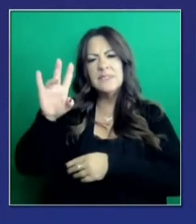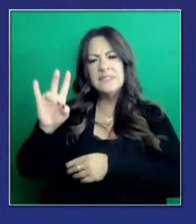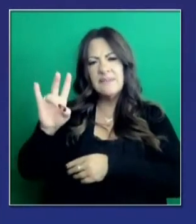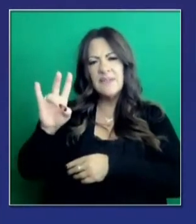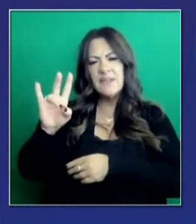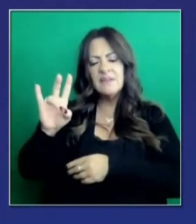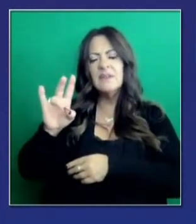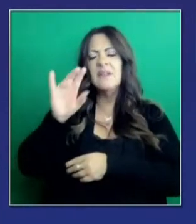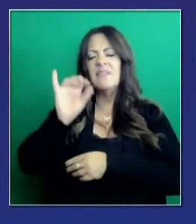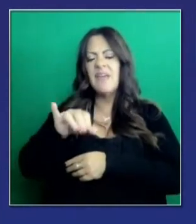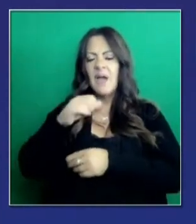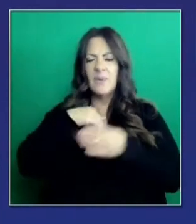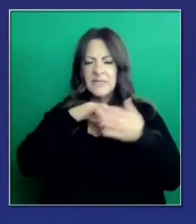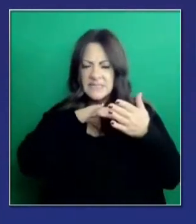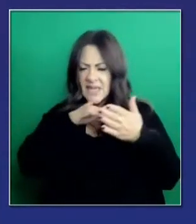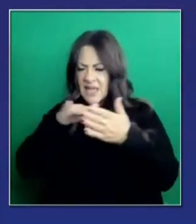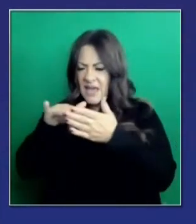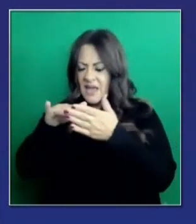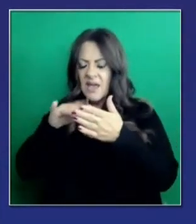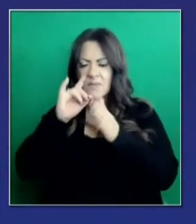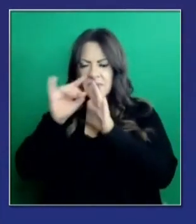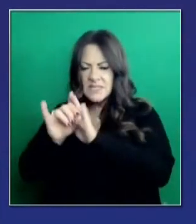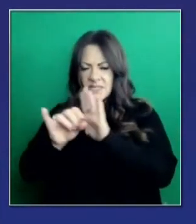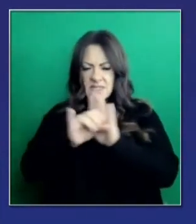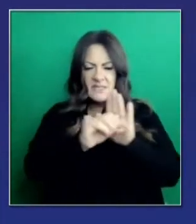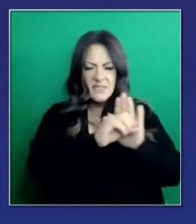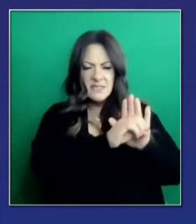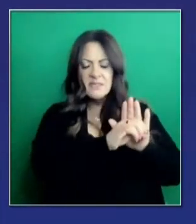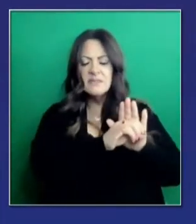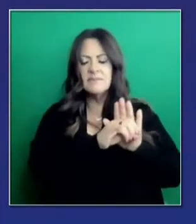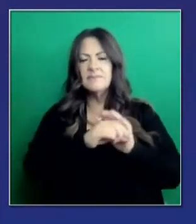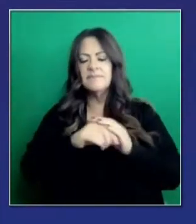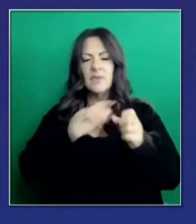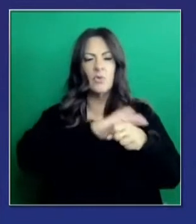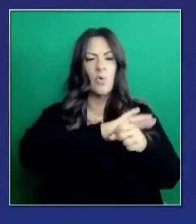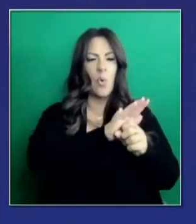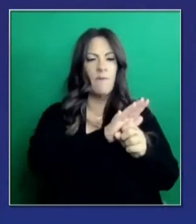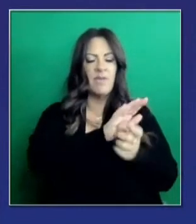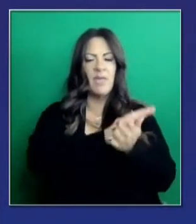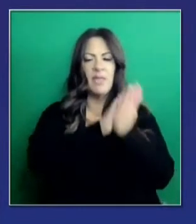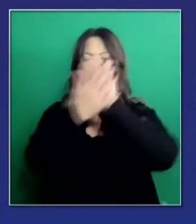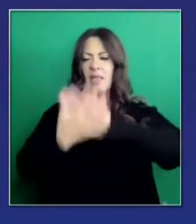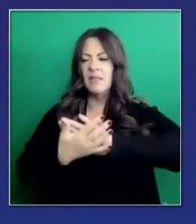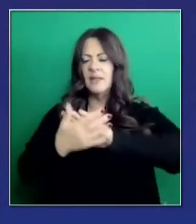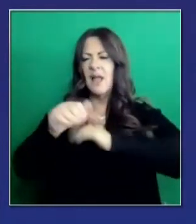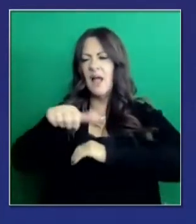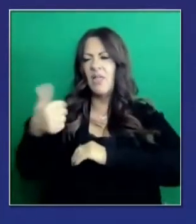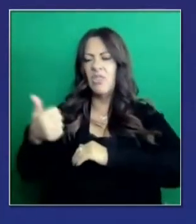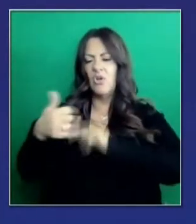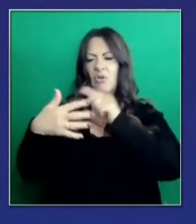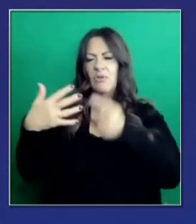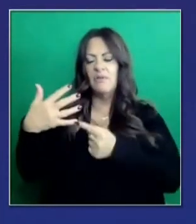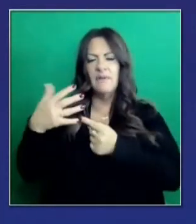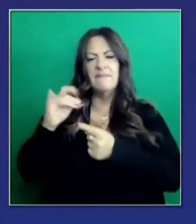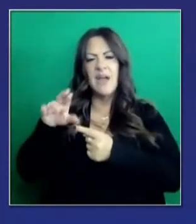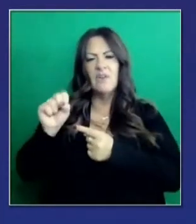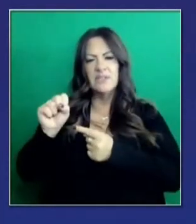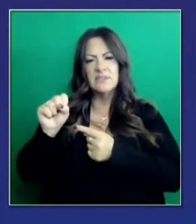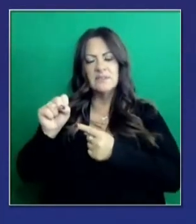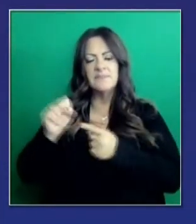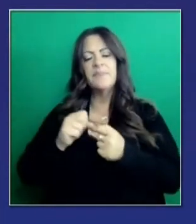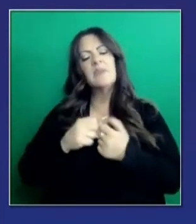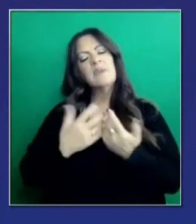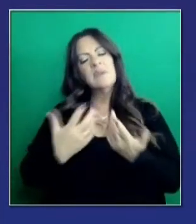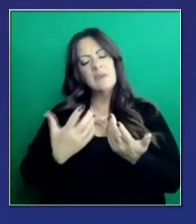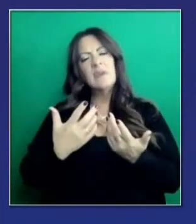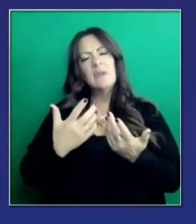again, working through a deeper and more nuanced and complex understanding. But look, as it relates to the issue